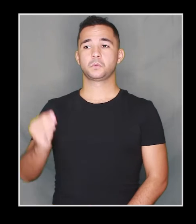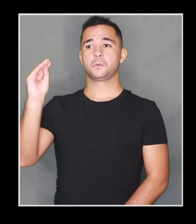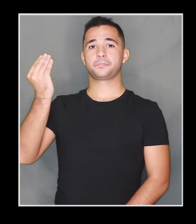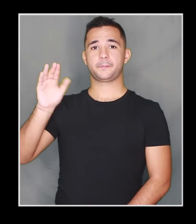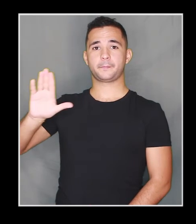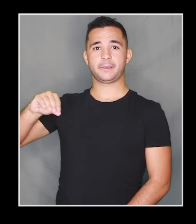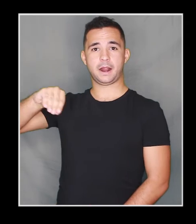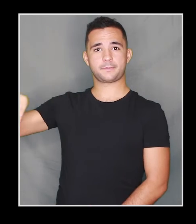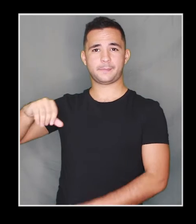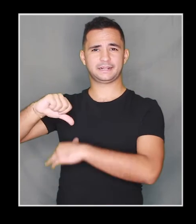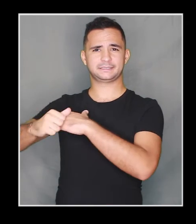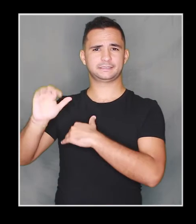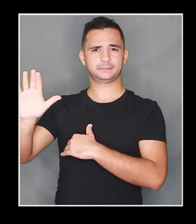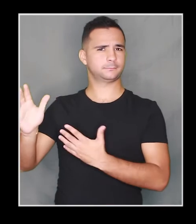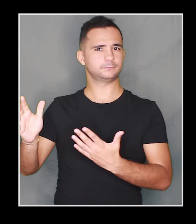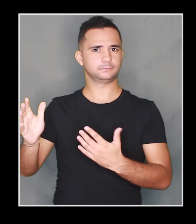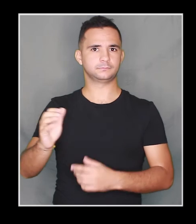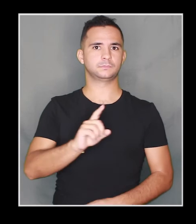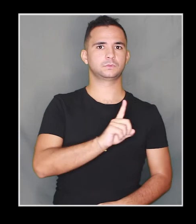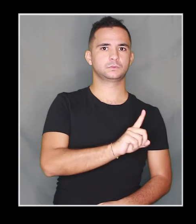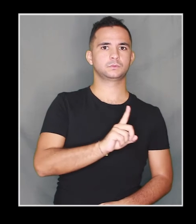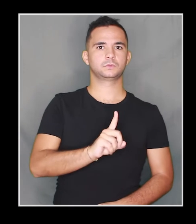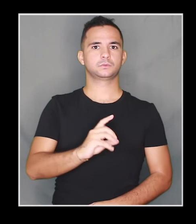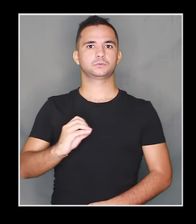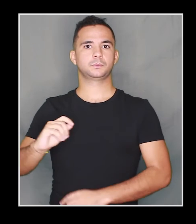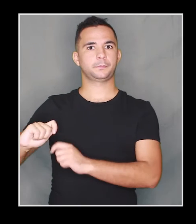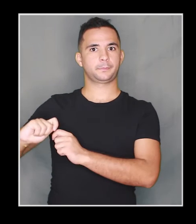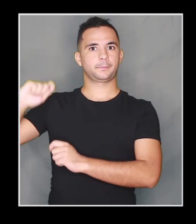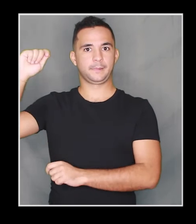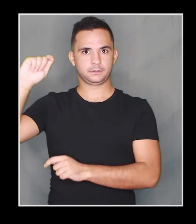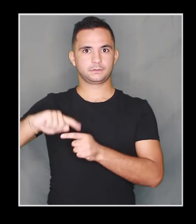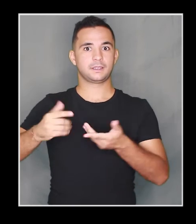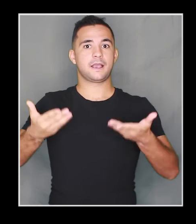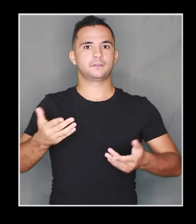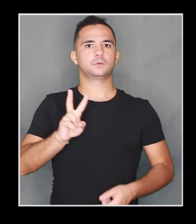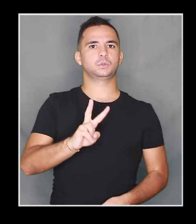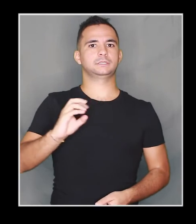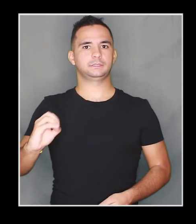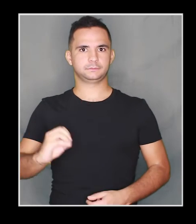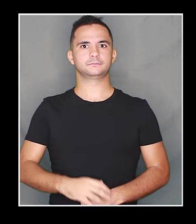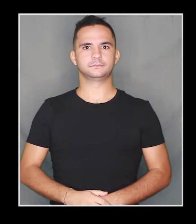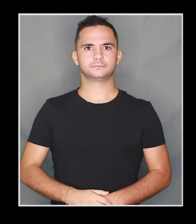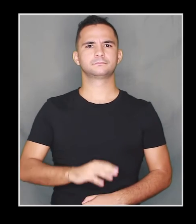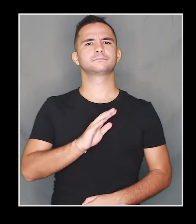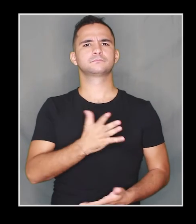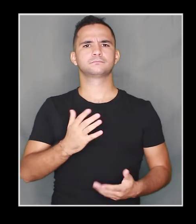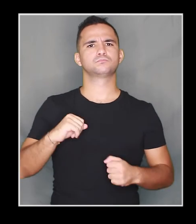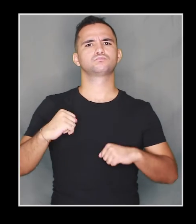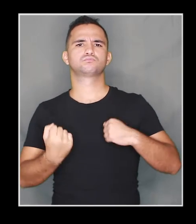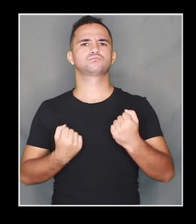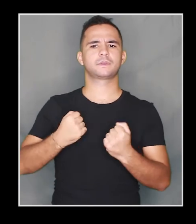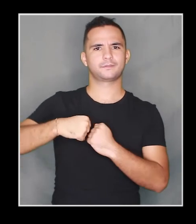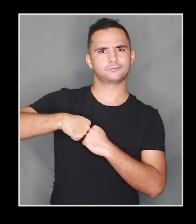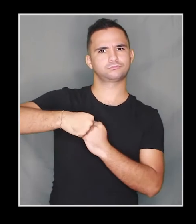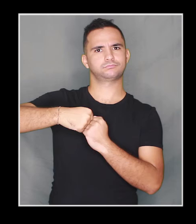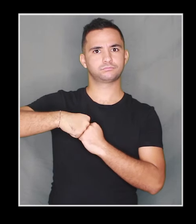The parlatore is usually the performance director too. The Naples pupi are 110 centimeters tall and